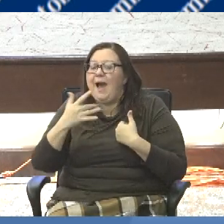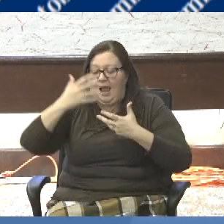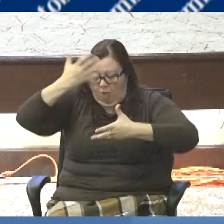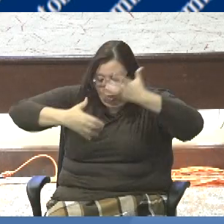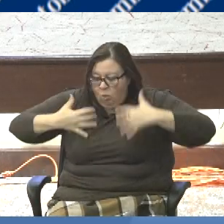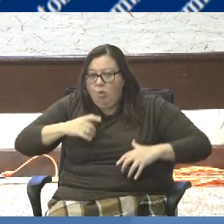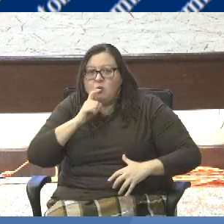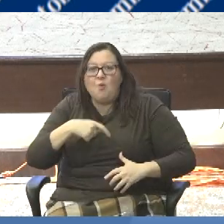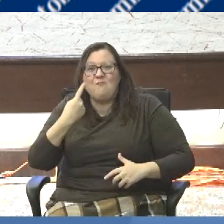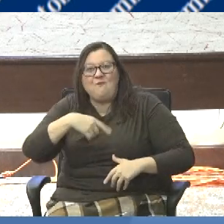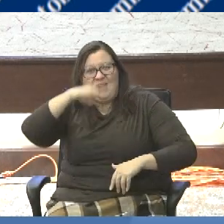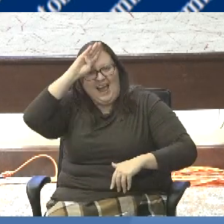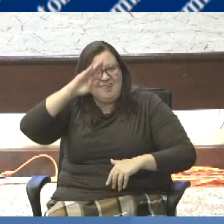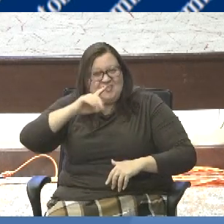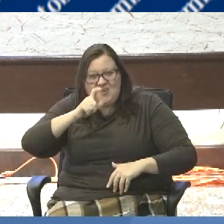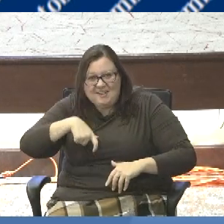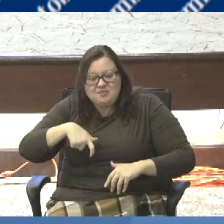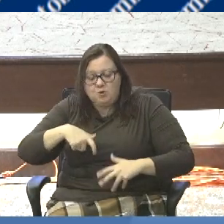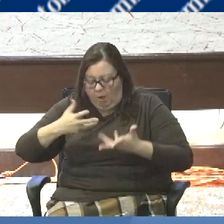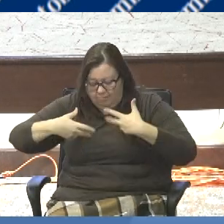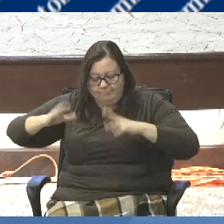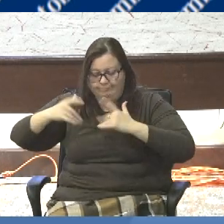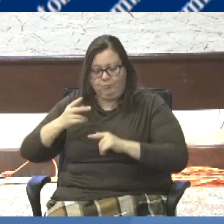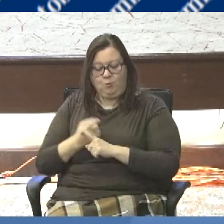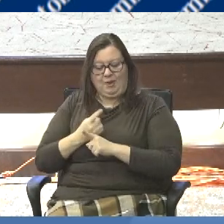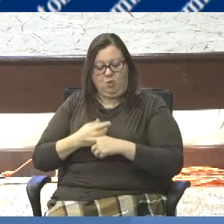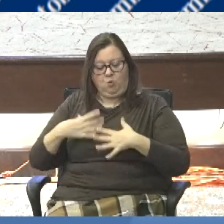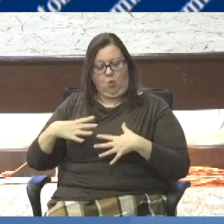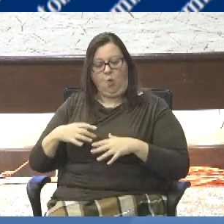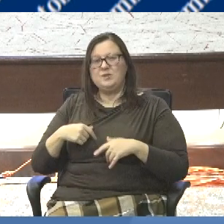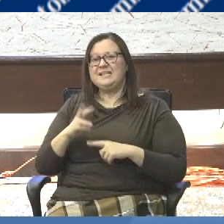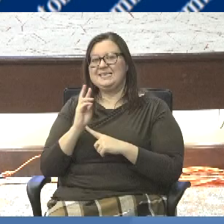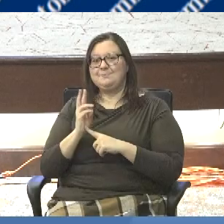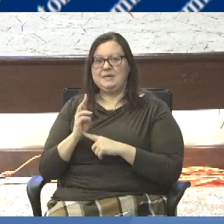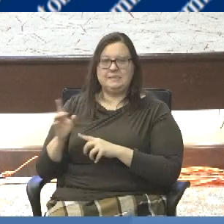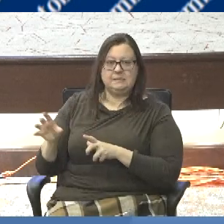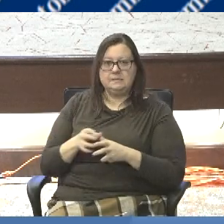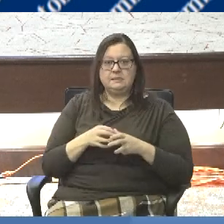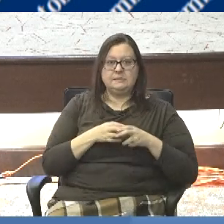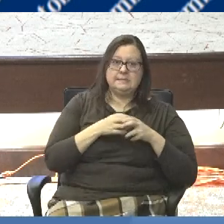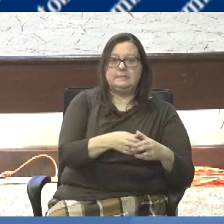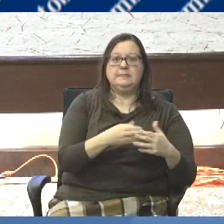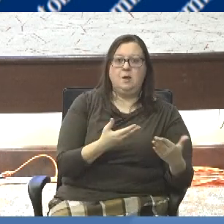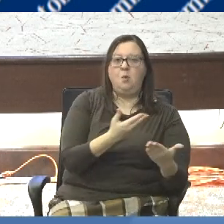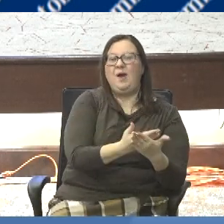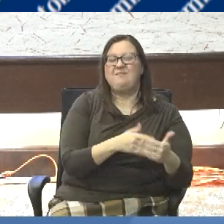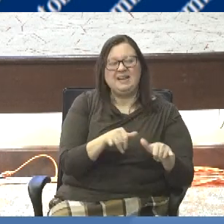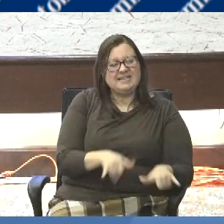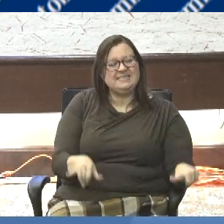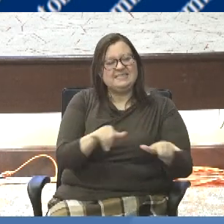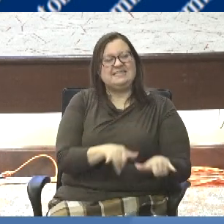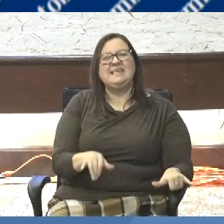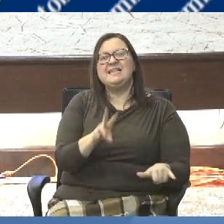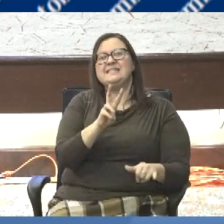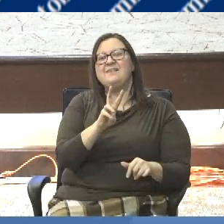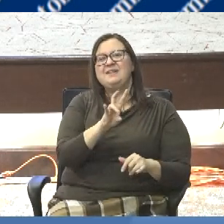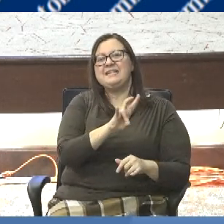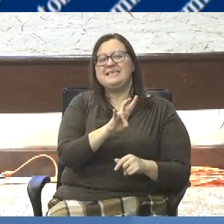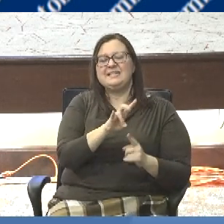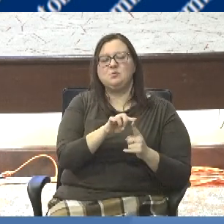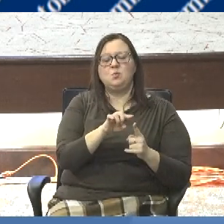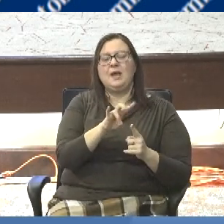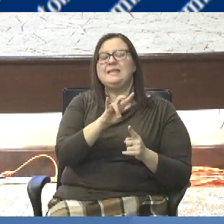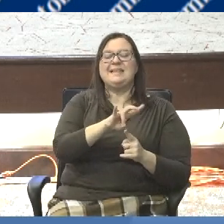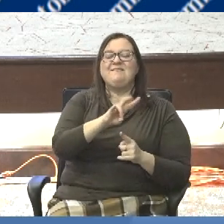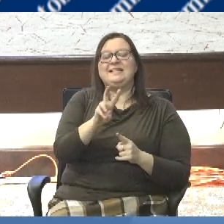quicker. And so that's why it's 6 minutes. So you can see again, the 4 years there, pretty consistent, 76 to 77% across the 4